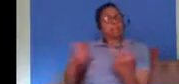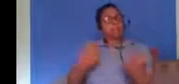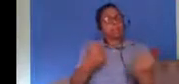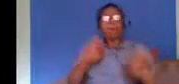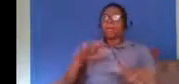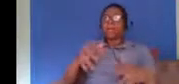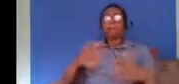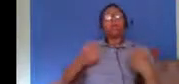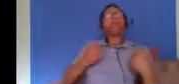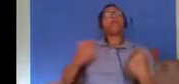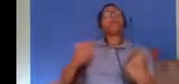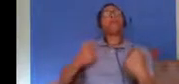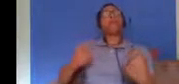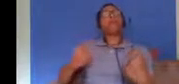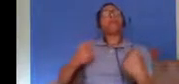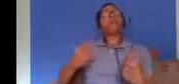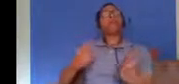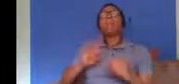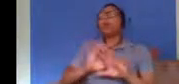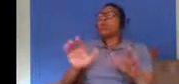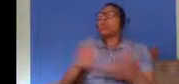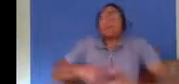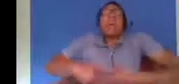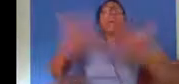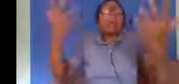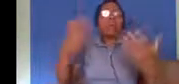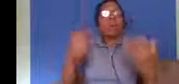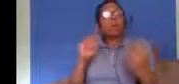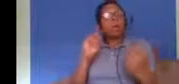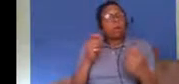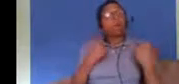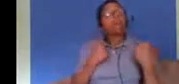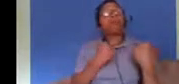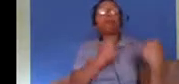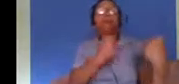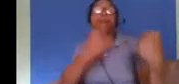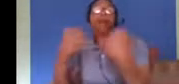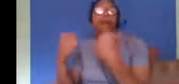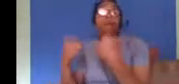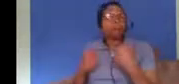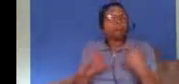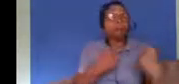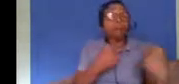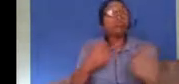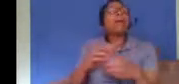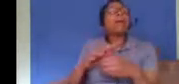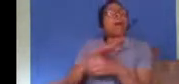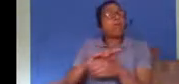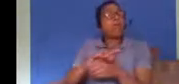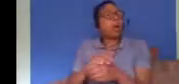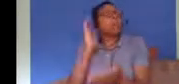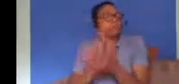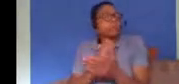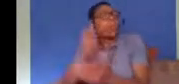proportion of the population who were black and ethnic minority um this was back in i think 2014